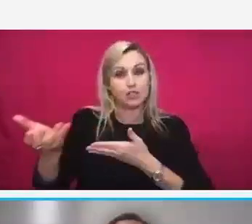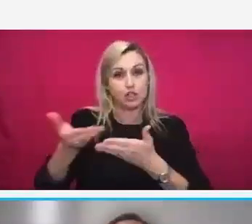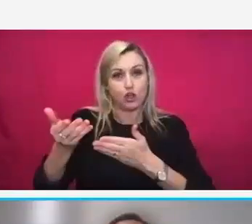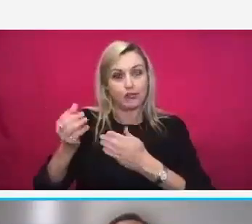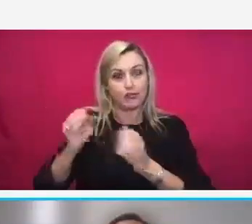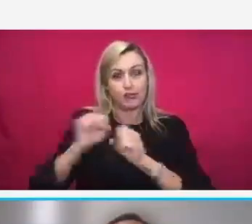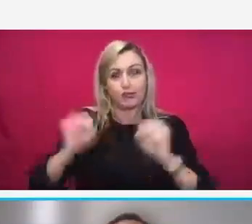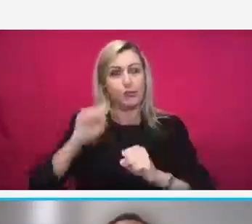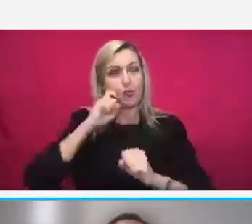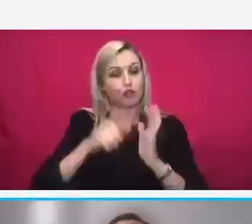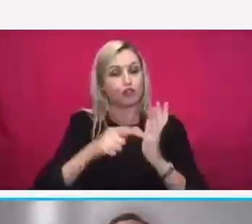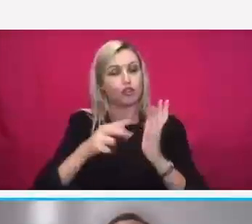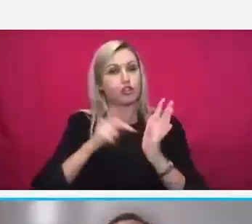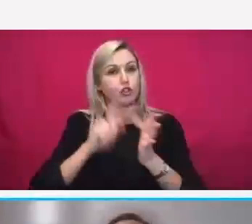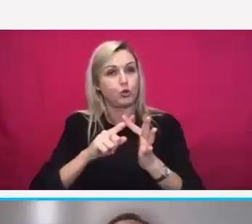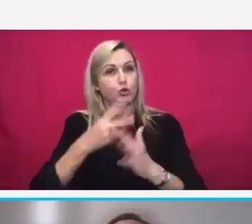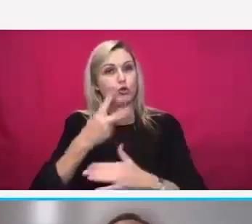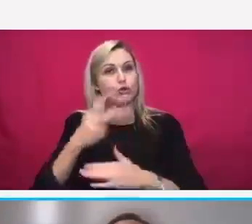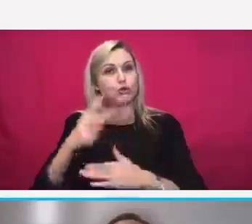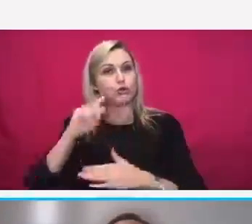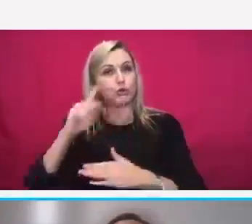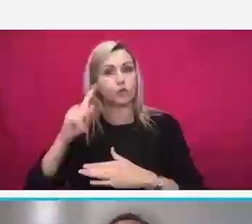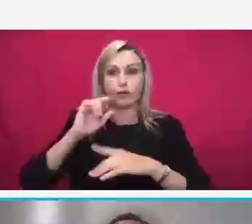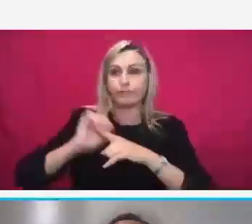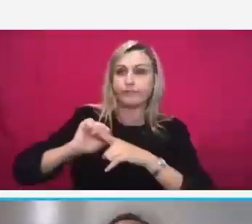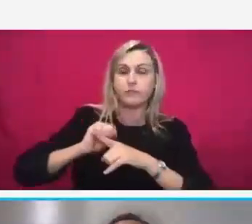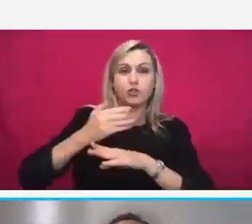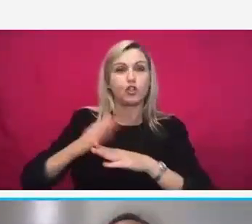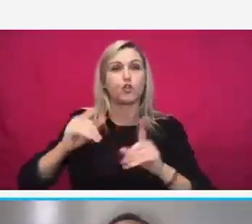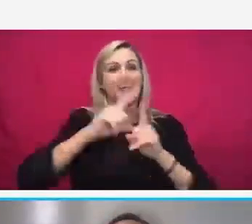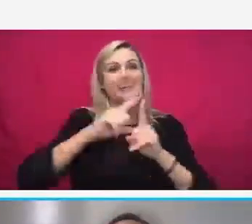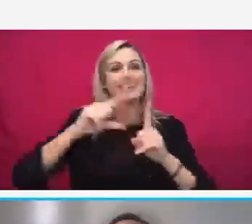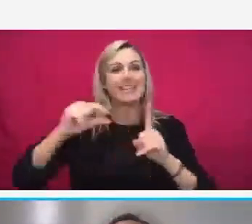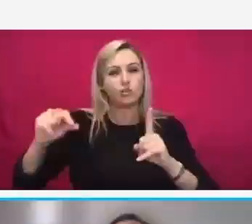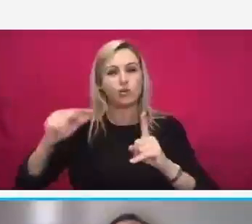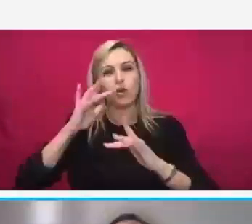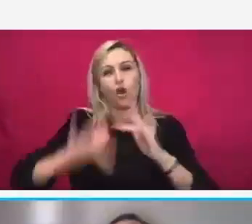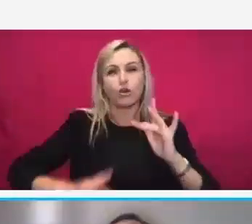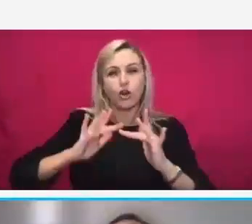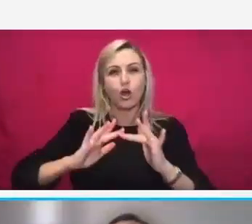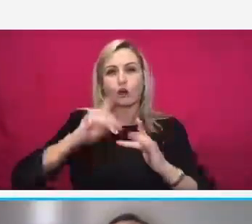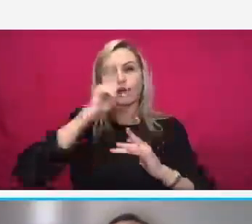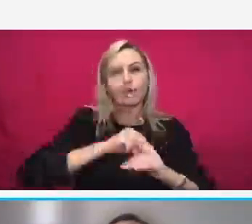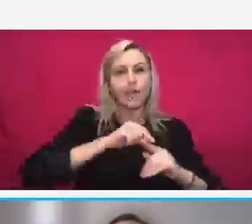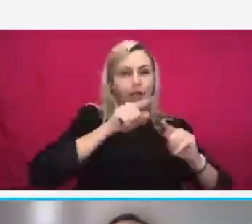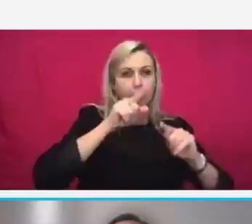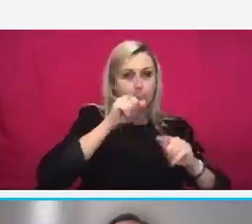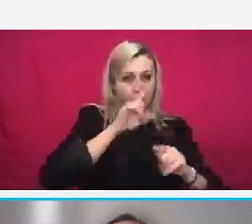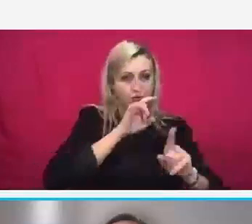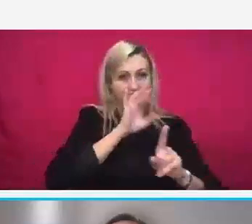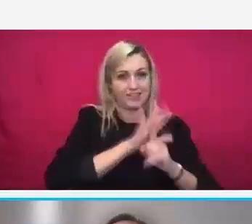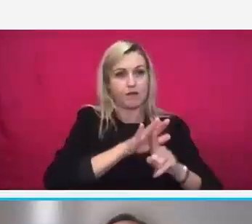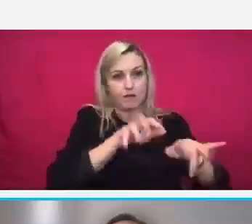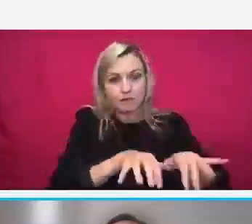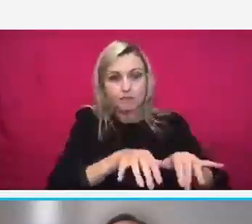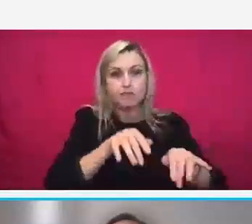2022. So we're working to deliver a modern digital end-to-end capability that will offer more functionality for services